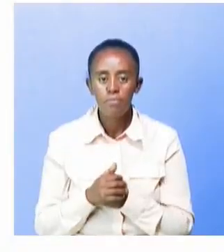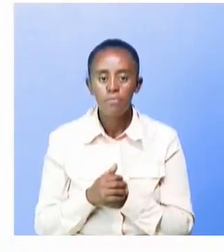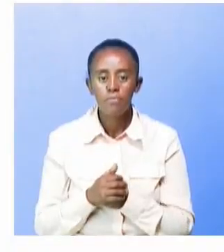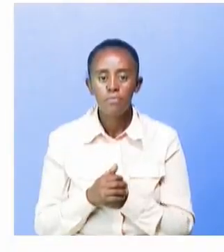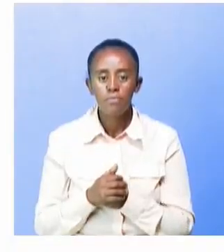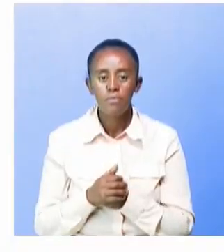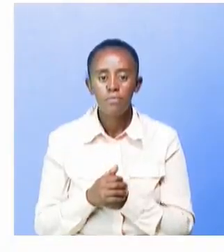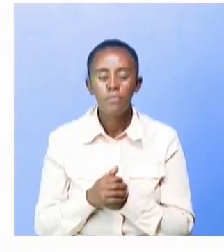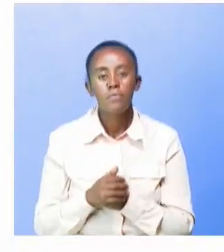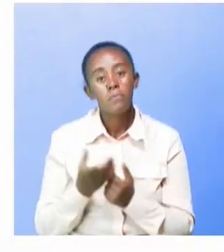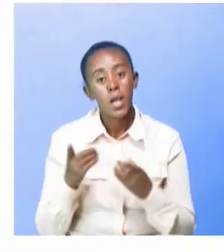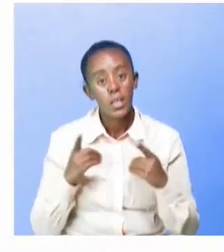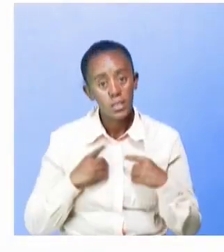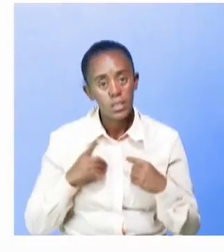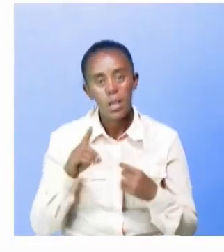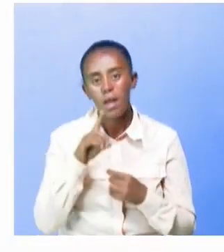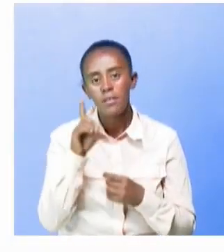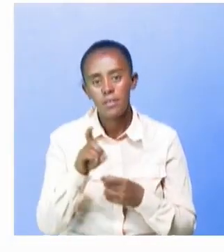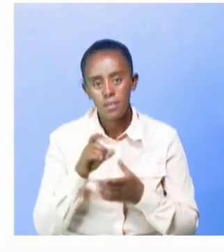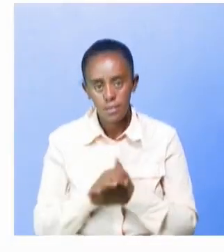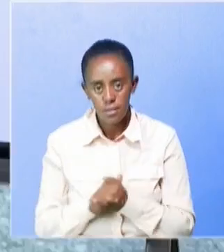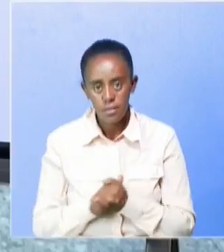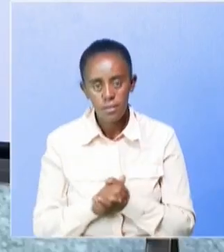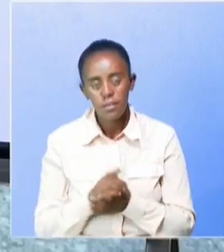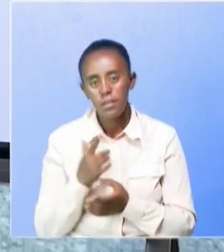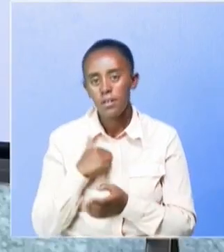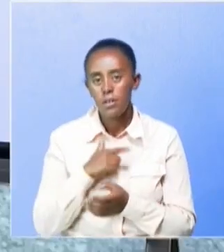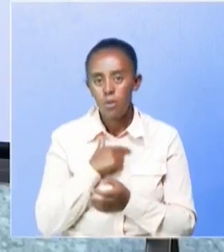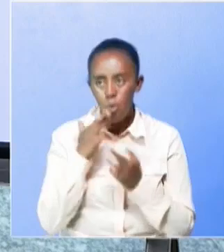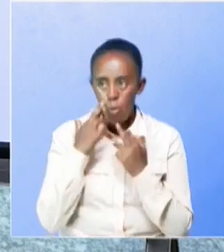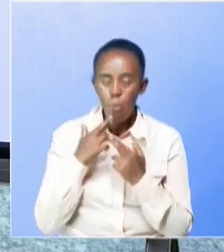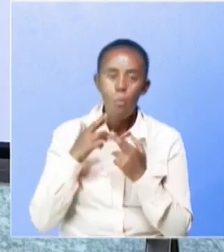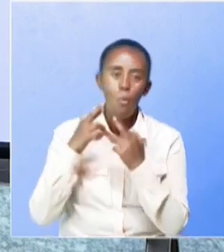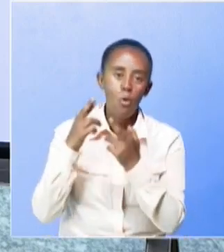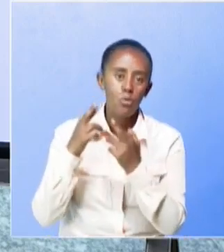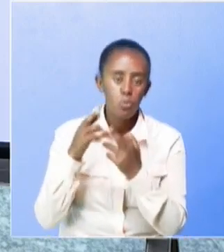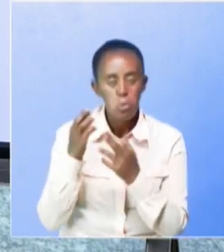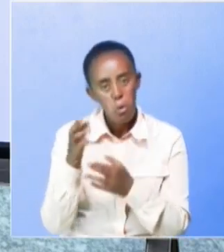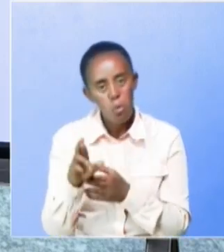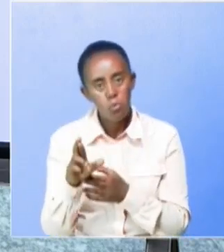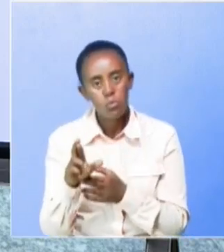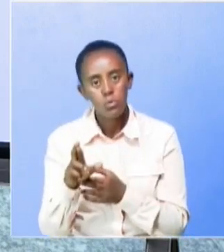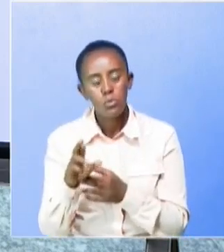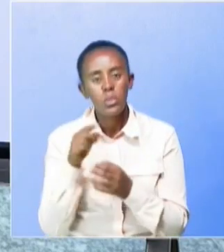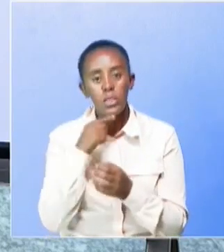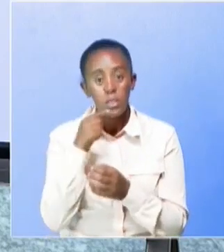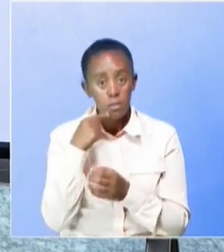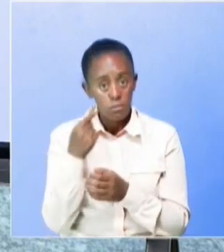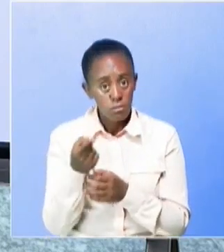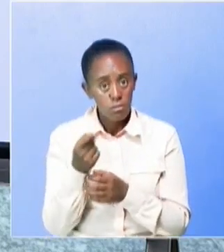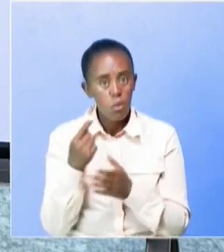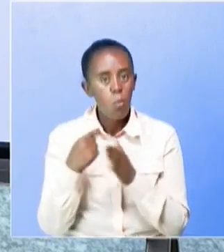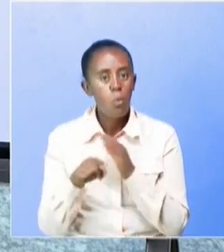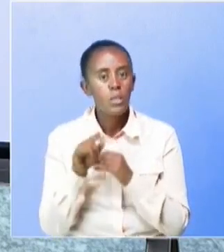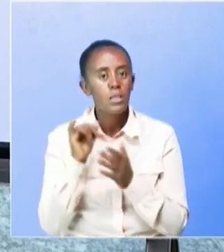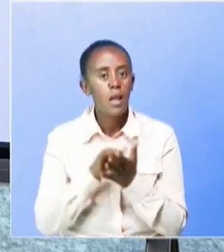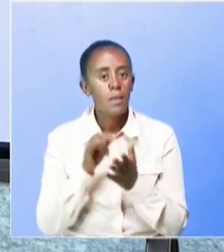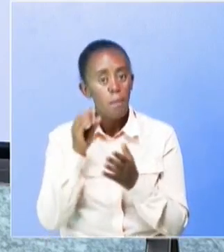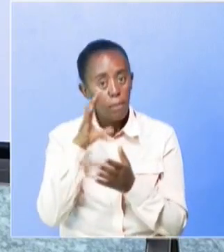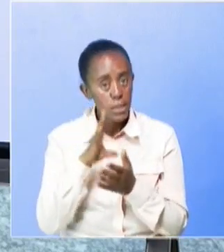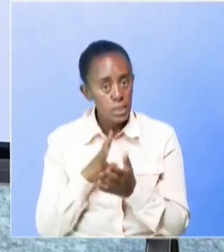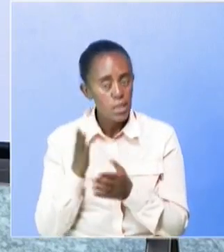The student had what? Asked. And we are reporting or saying what that person